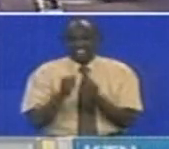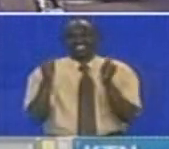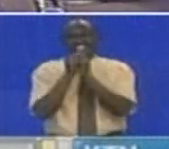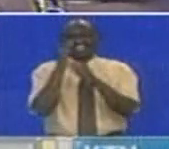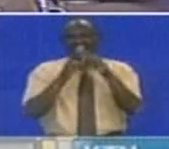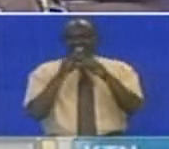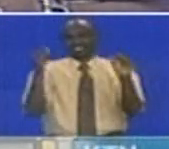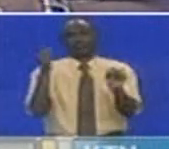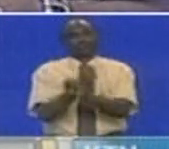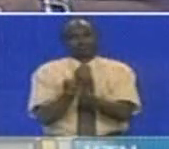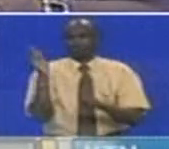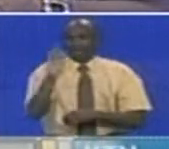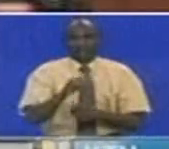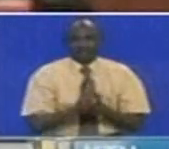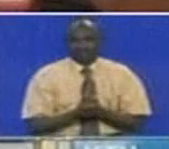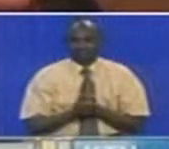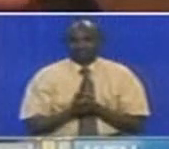years.